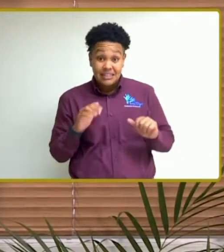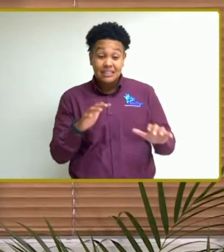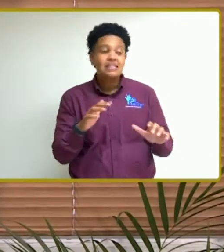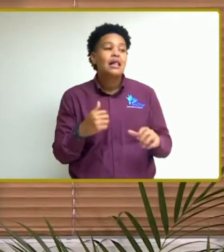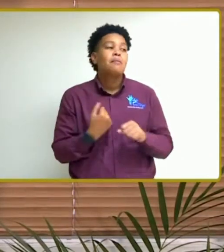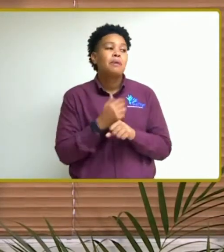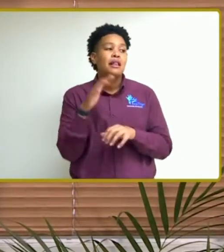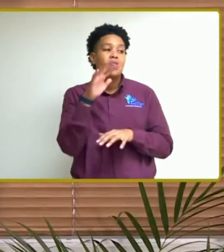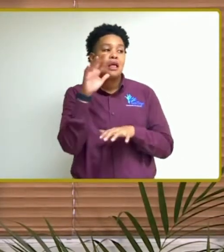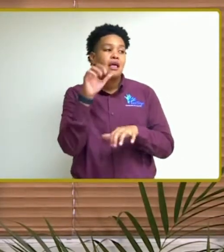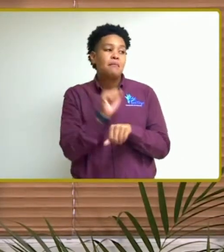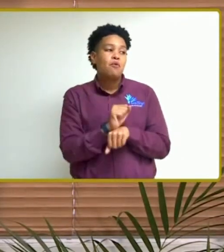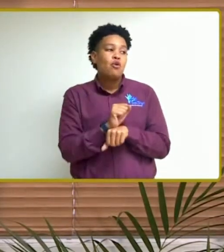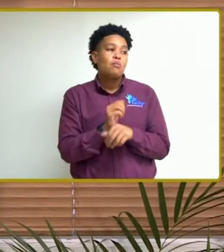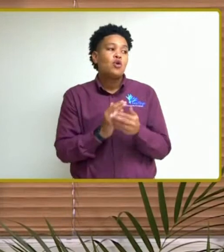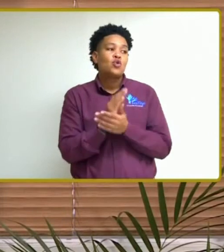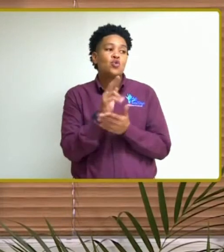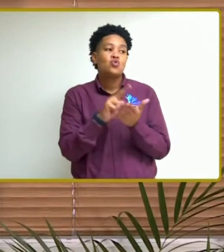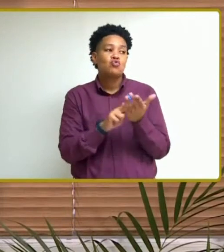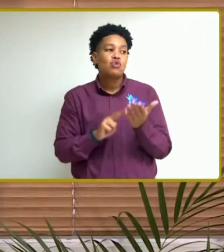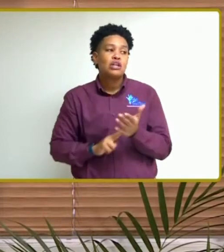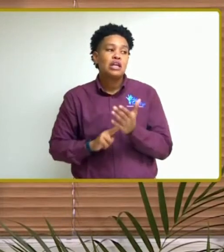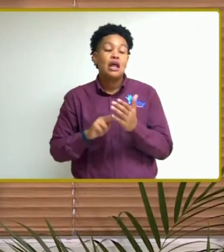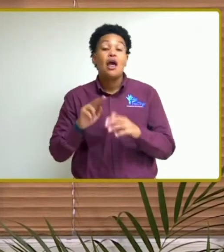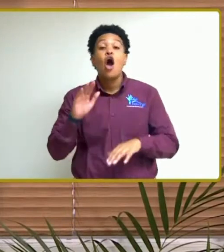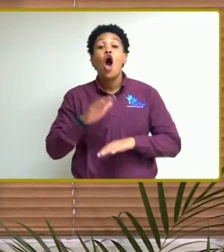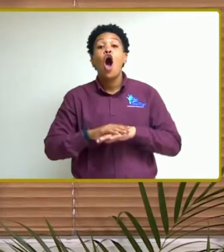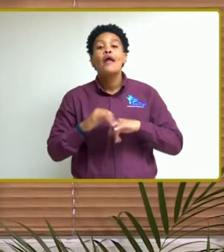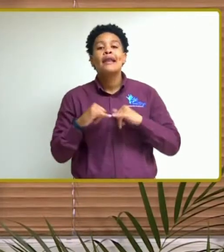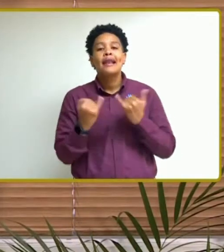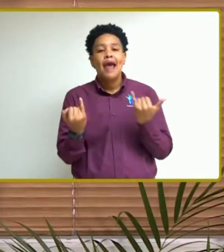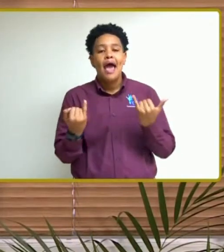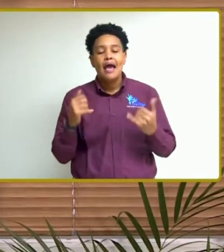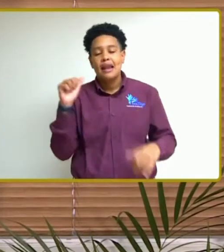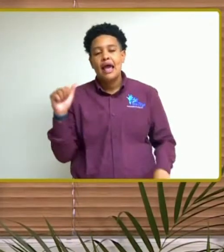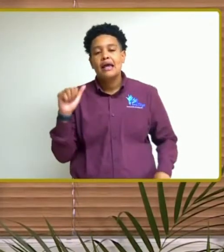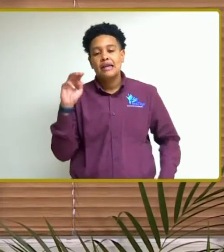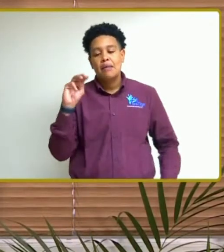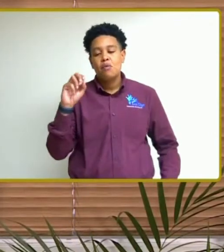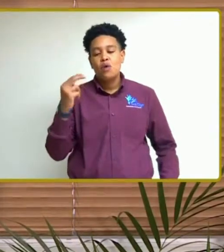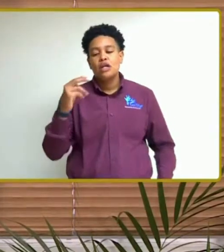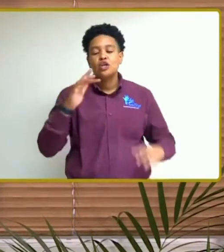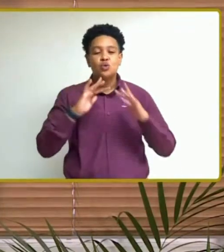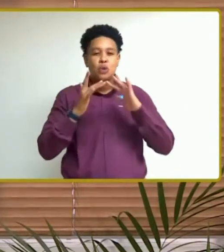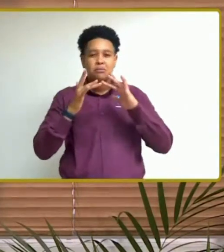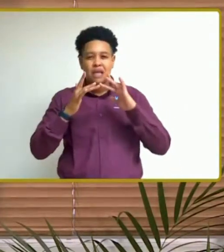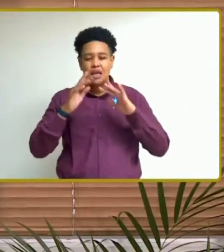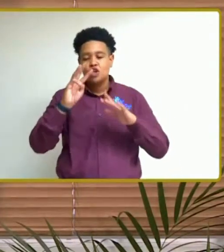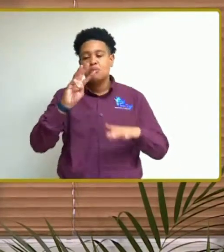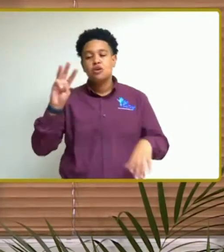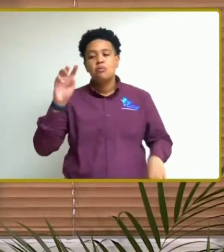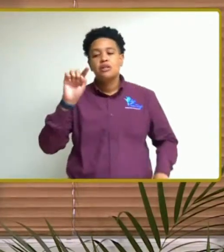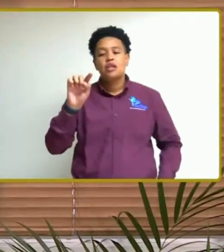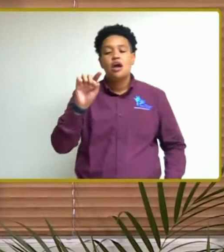their appointments by registering online, the Ministry of Health's website,